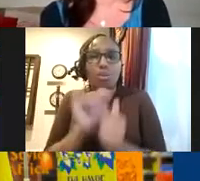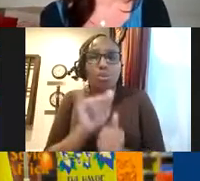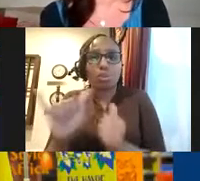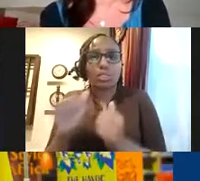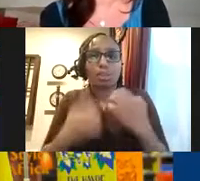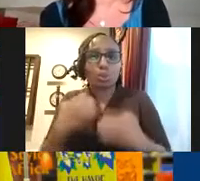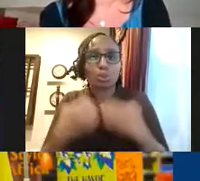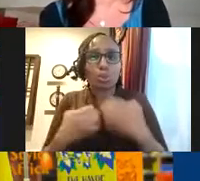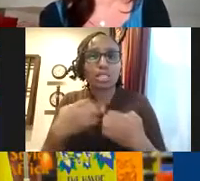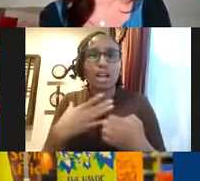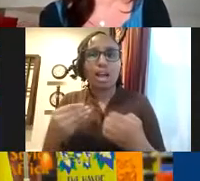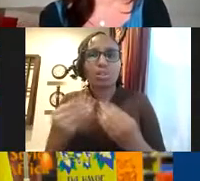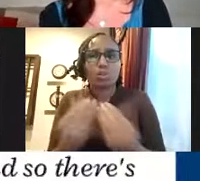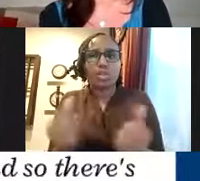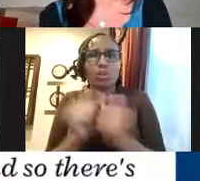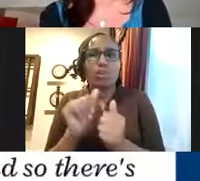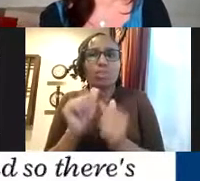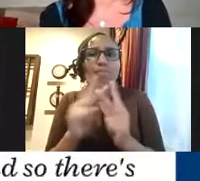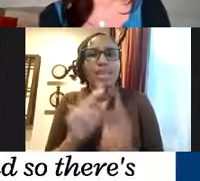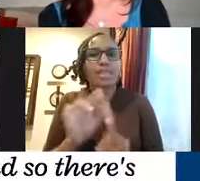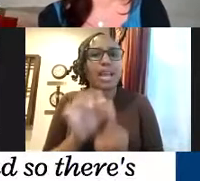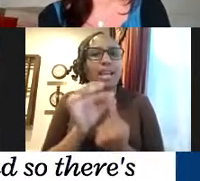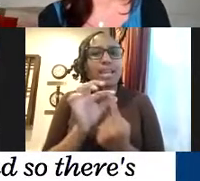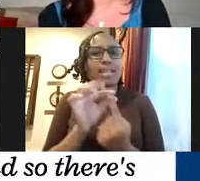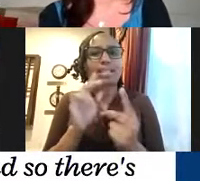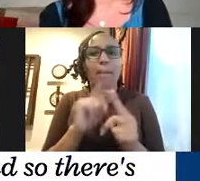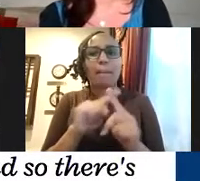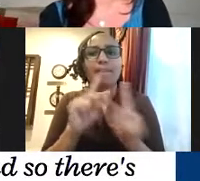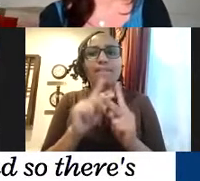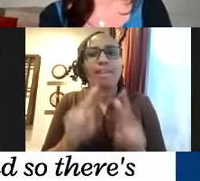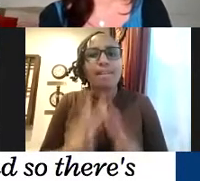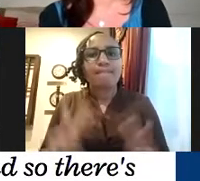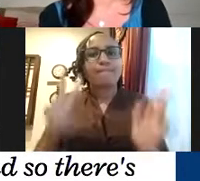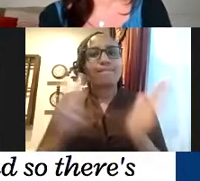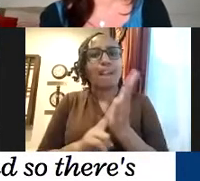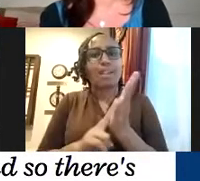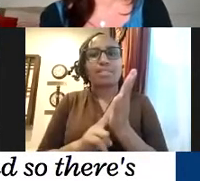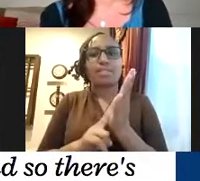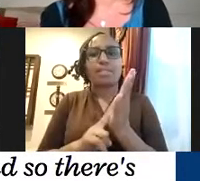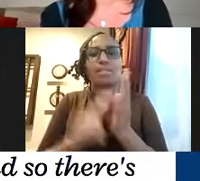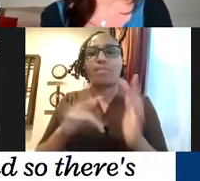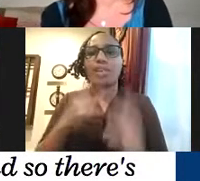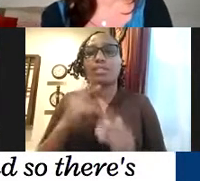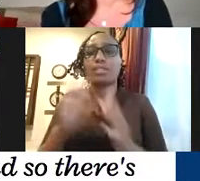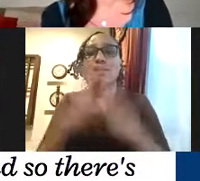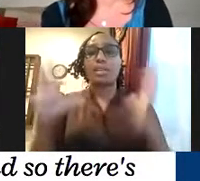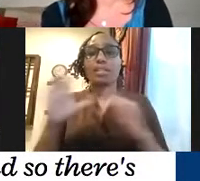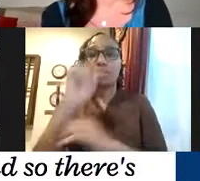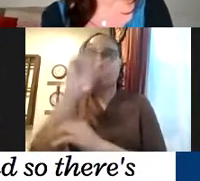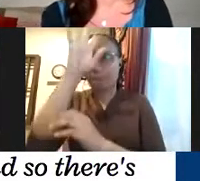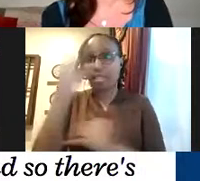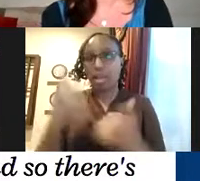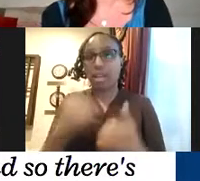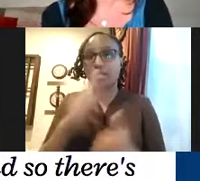with those very delicate but very valid feelings. So it's, I think the biggest surprise has been the